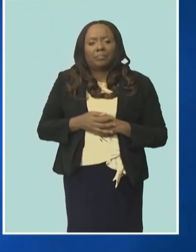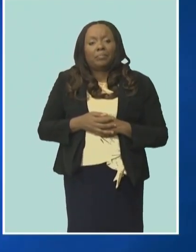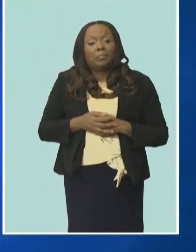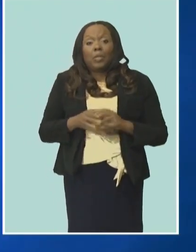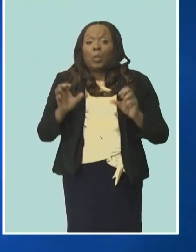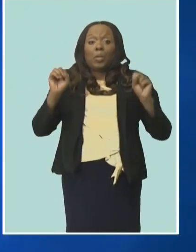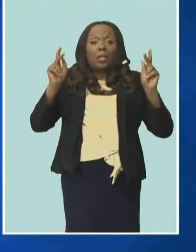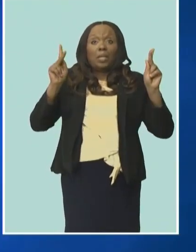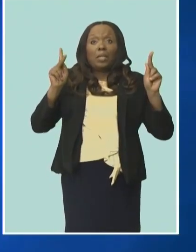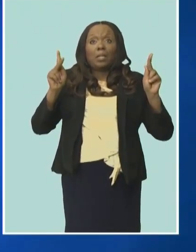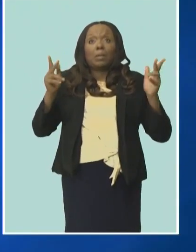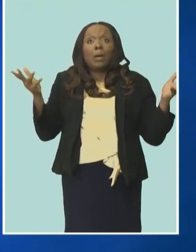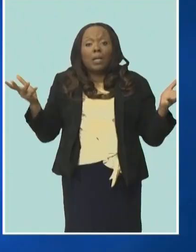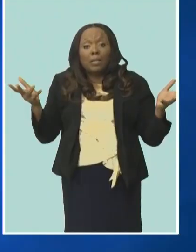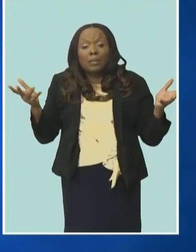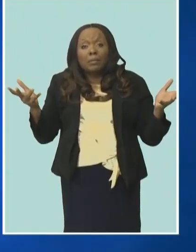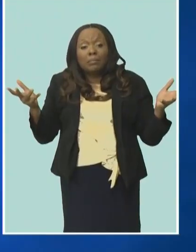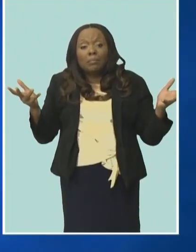okay,